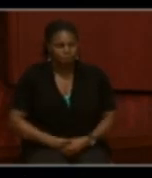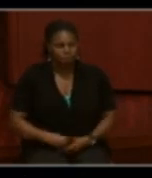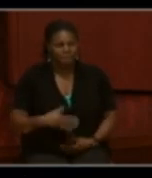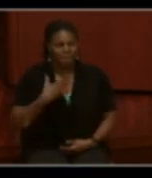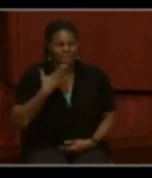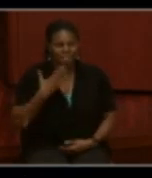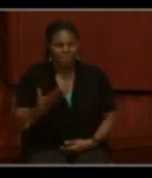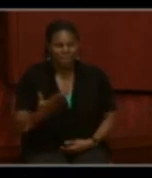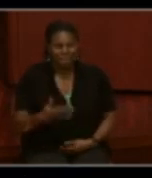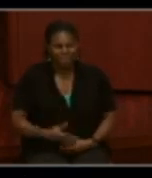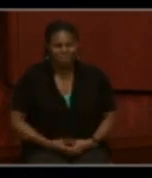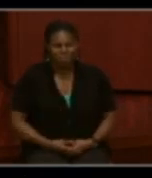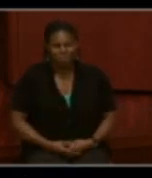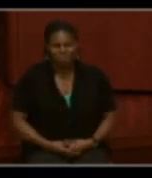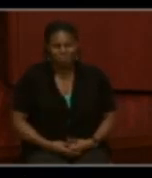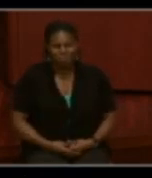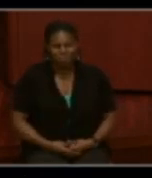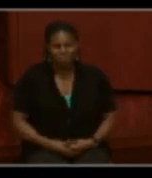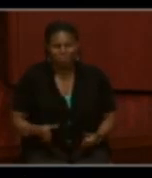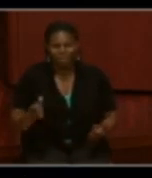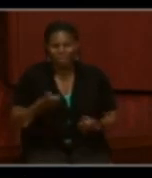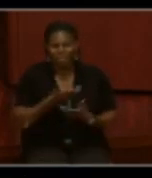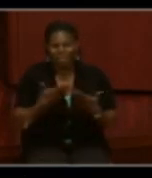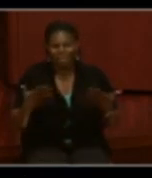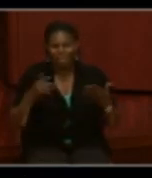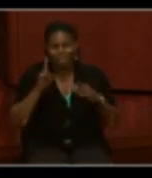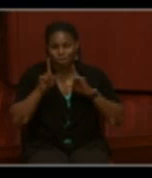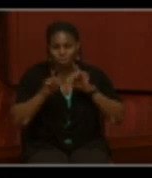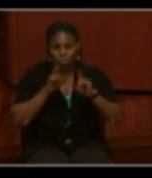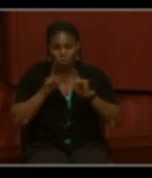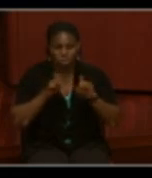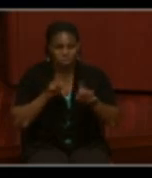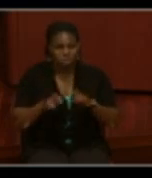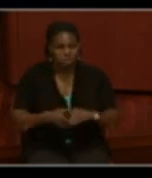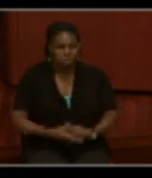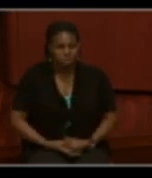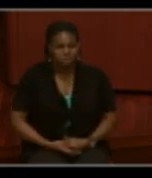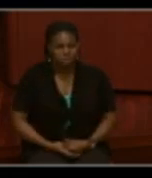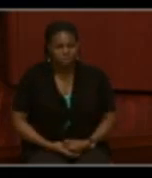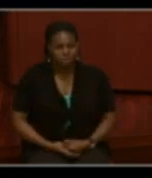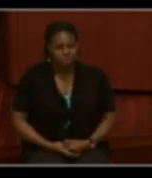Thank you. Are there any questions at this time?